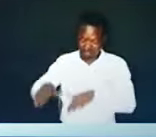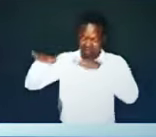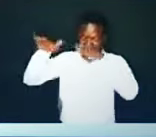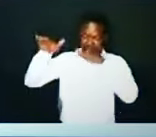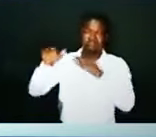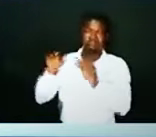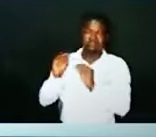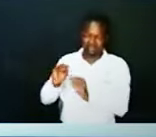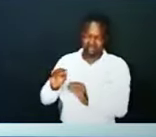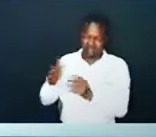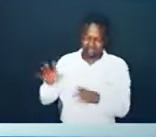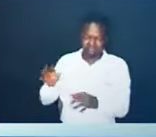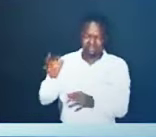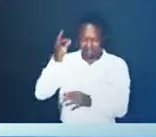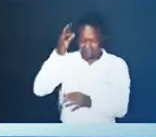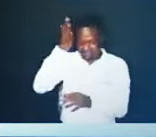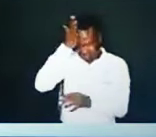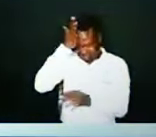See,